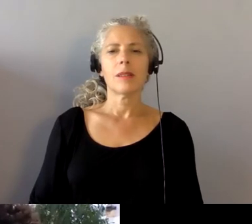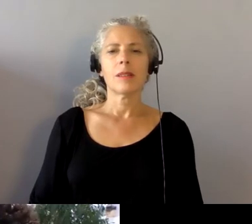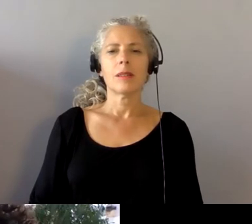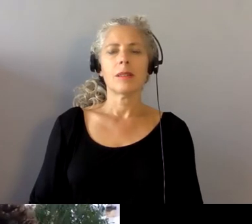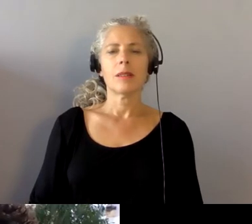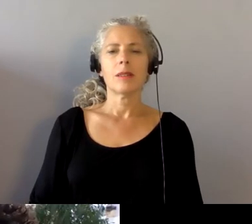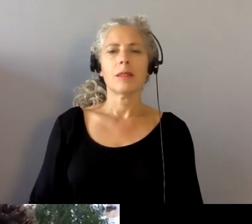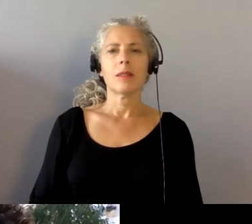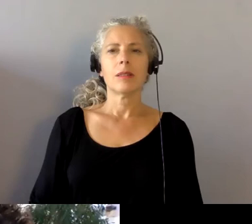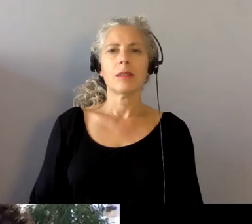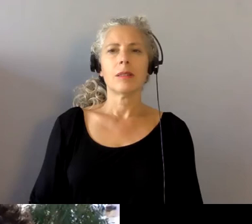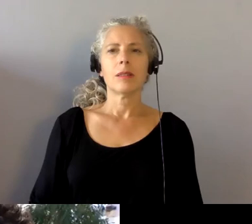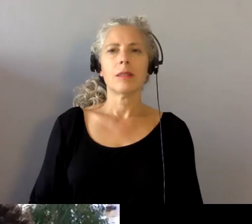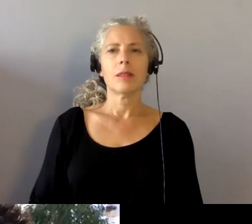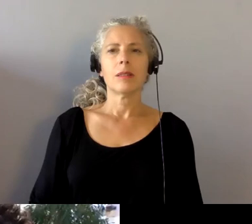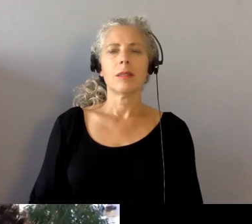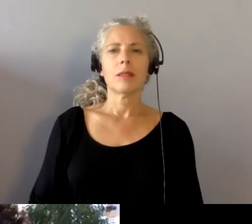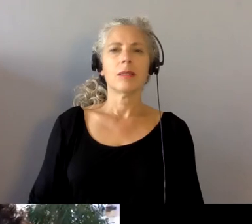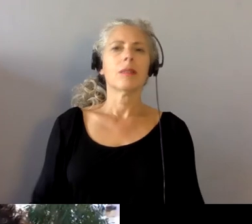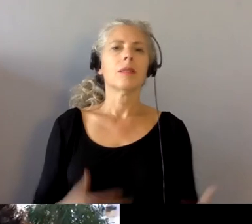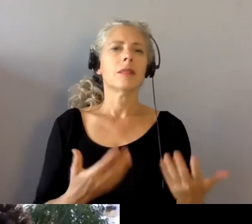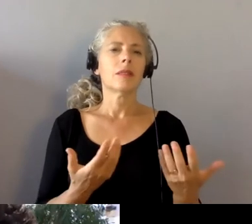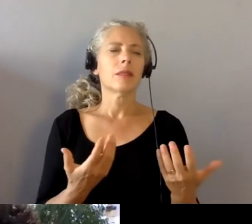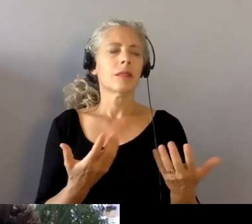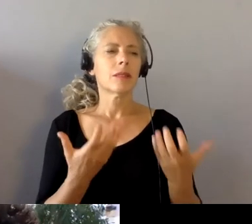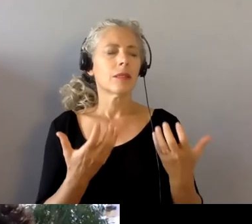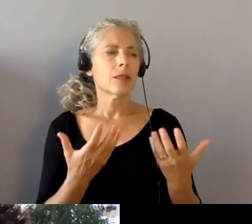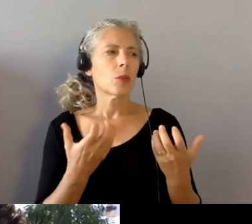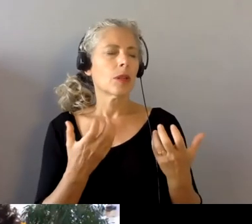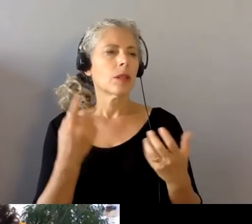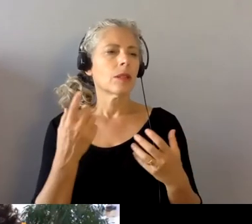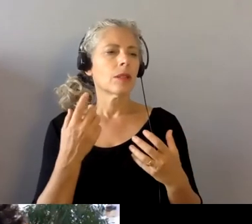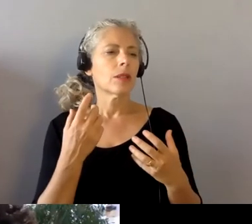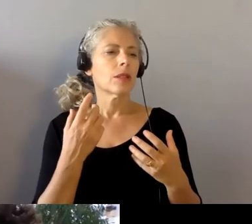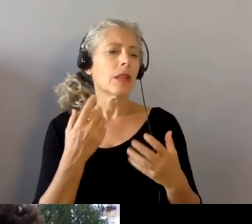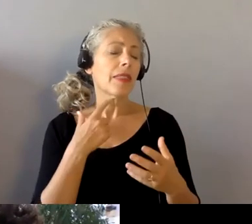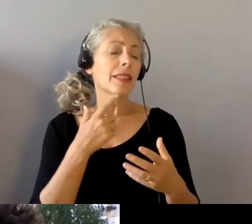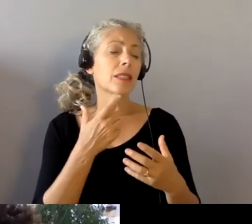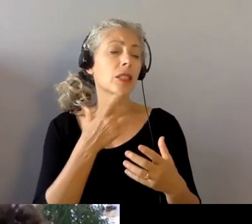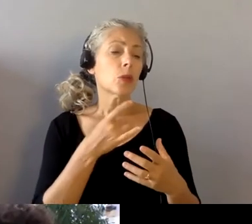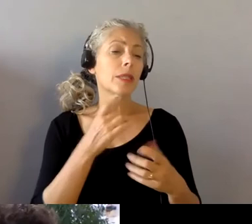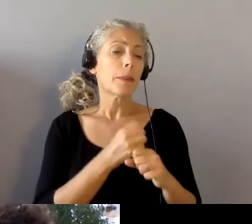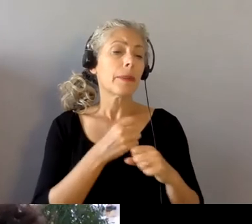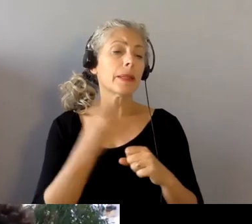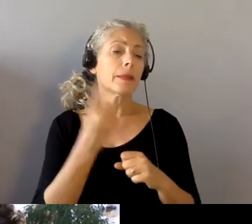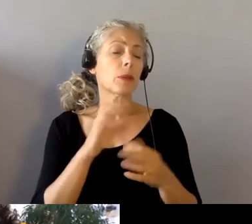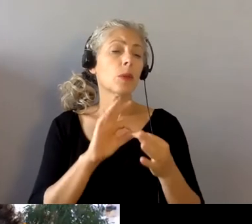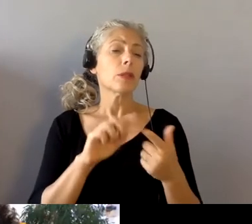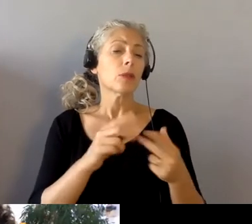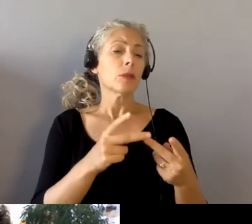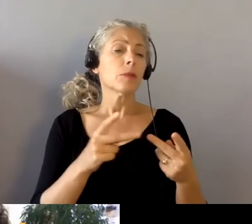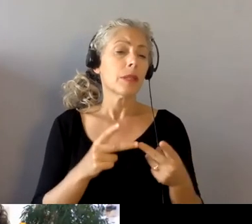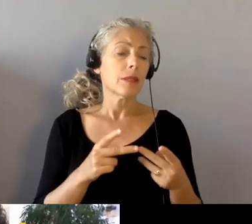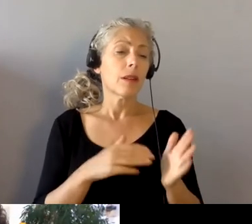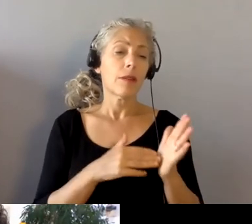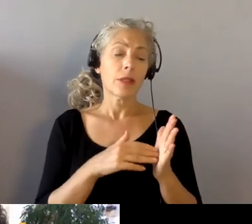echoing and the desire to create something that does relate and respond to a space. And